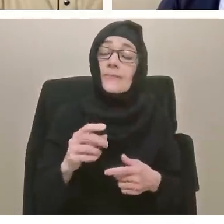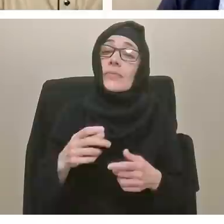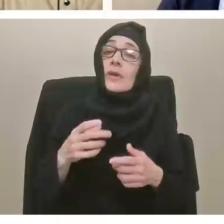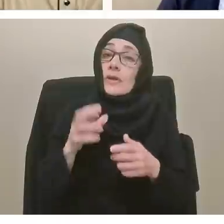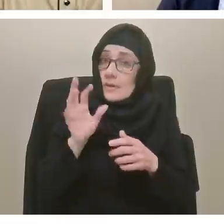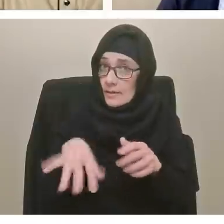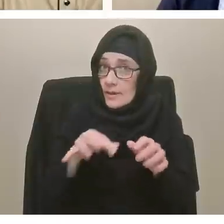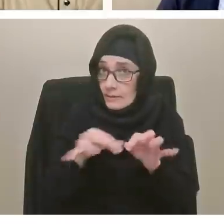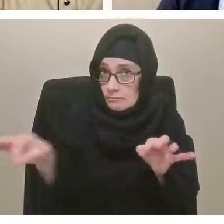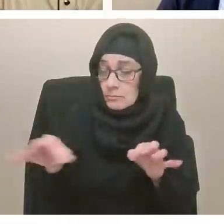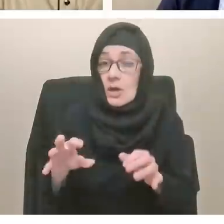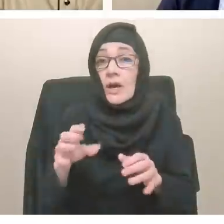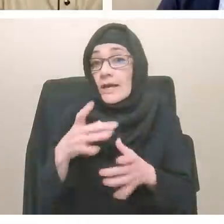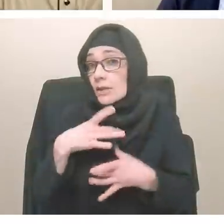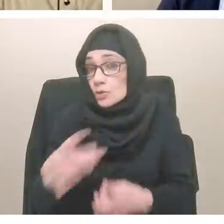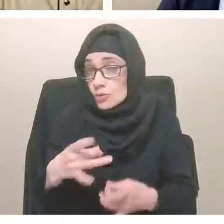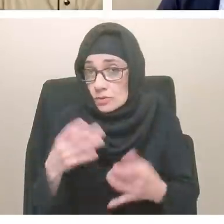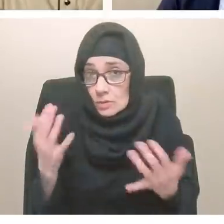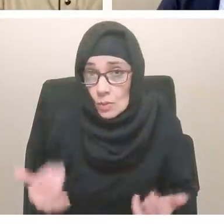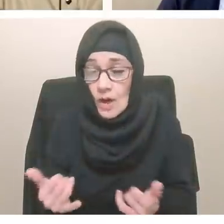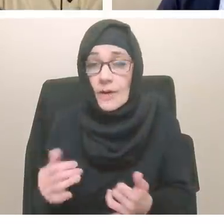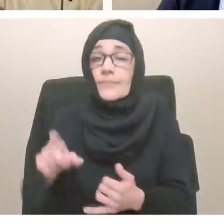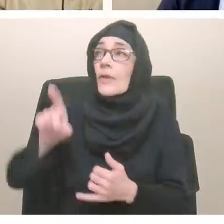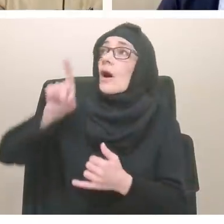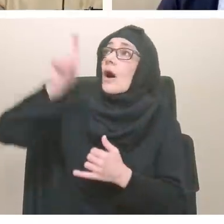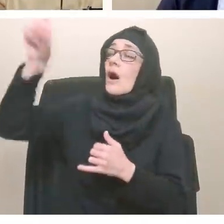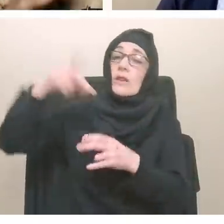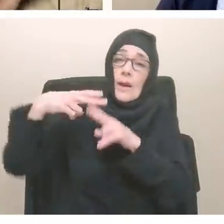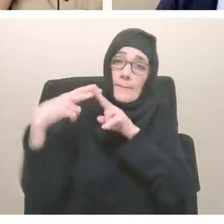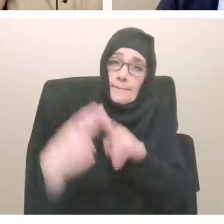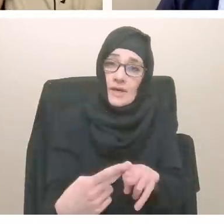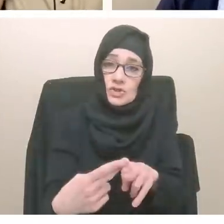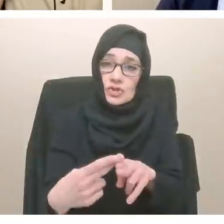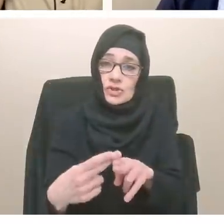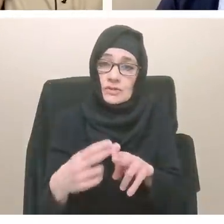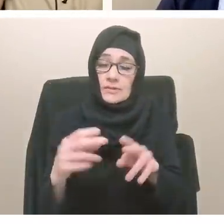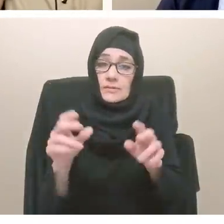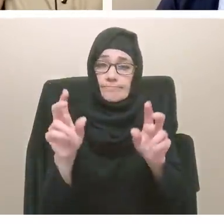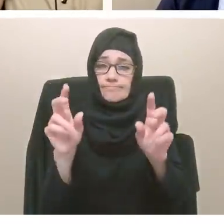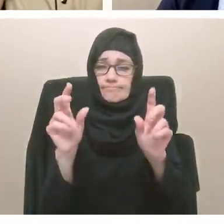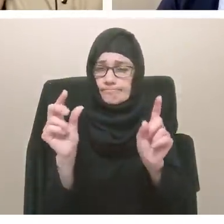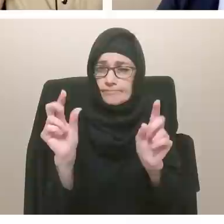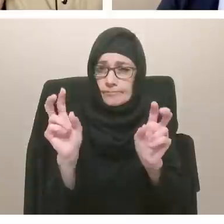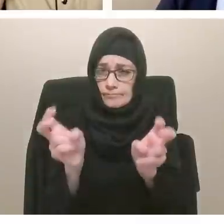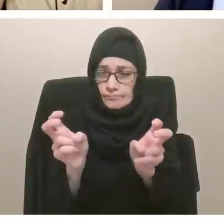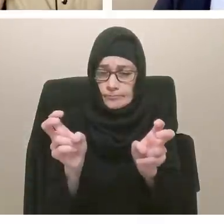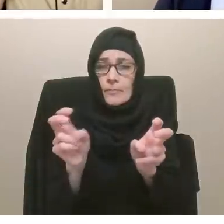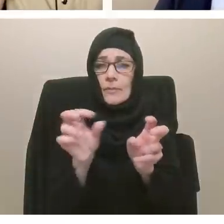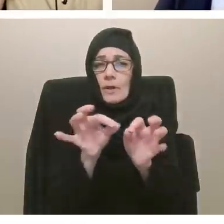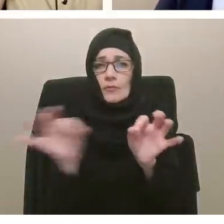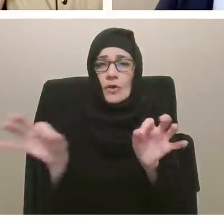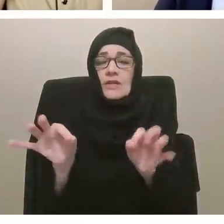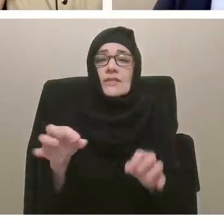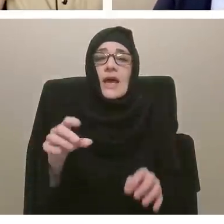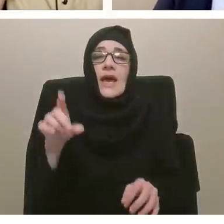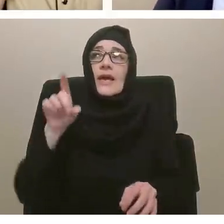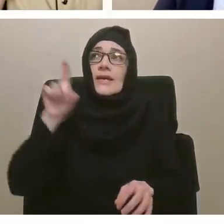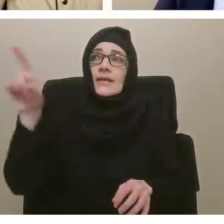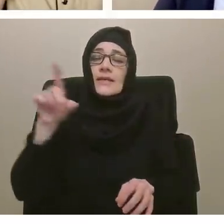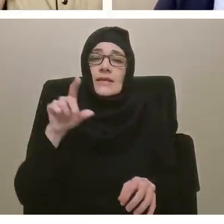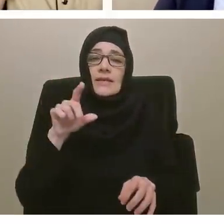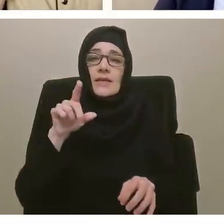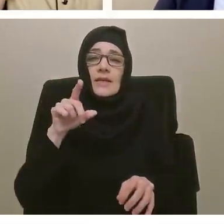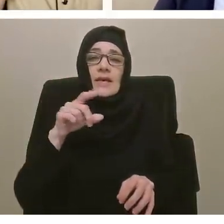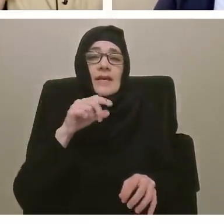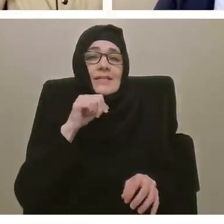interesting here is that Allah mentions fa'awa when he says, and he did not shelter you. He doesn't say shelter